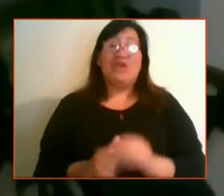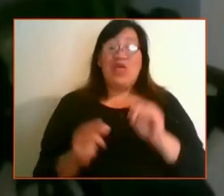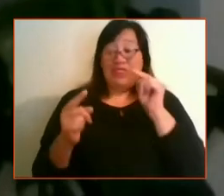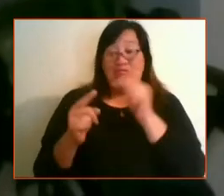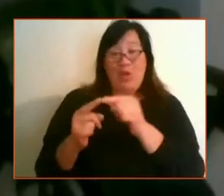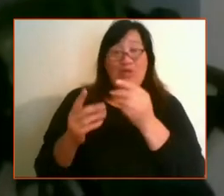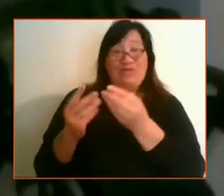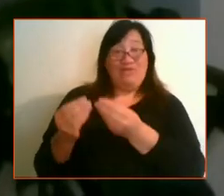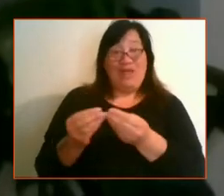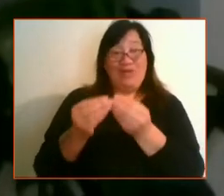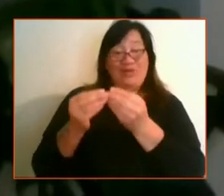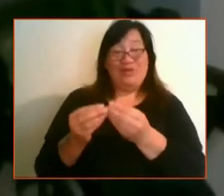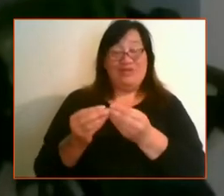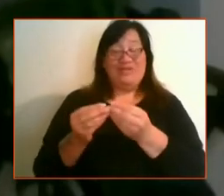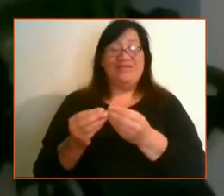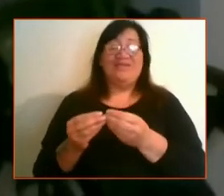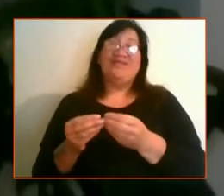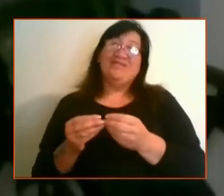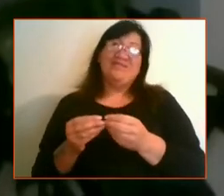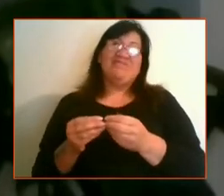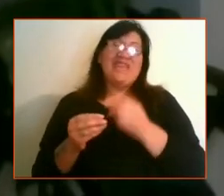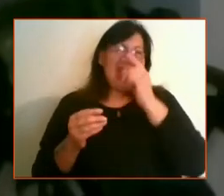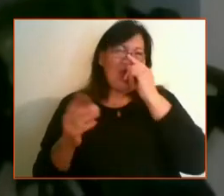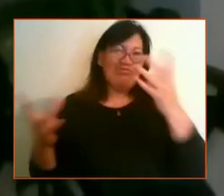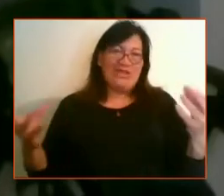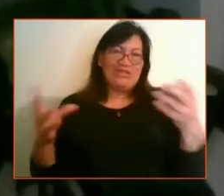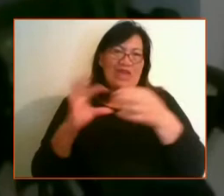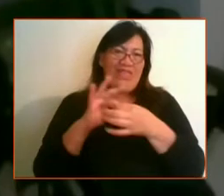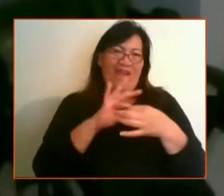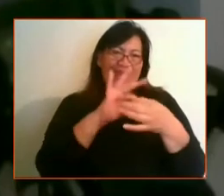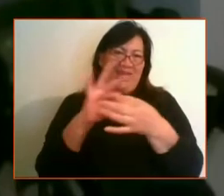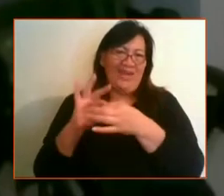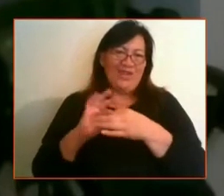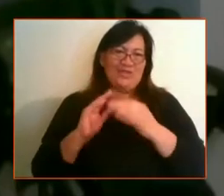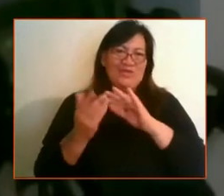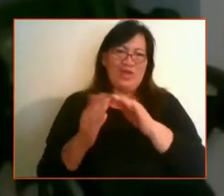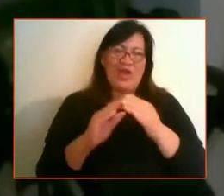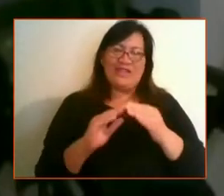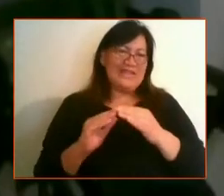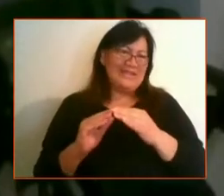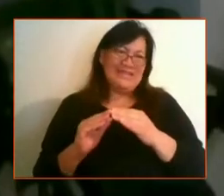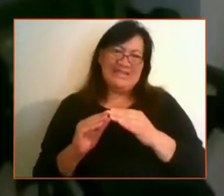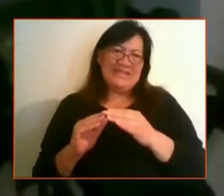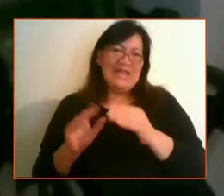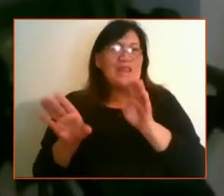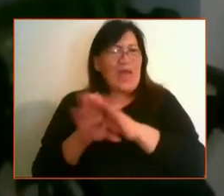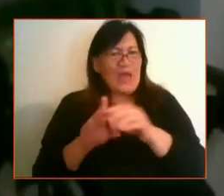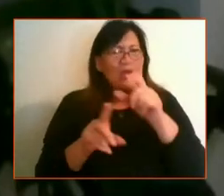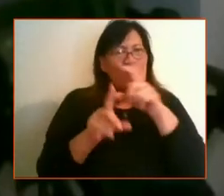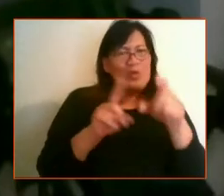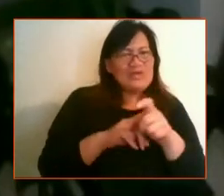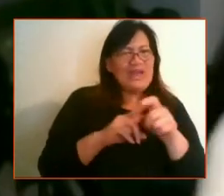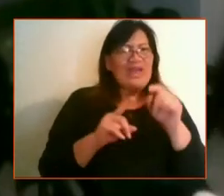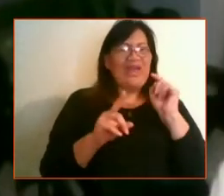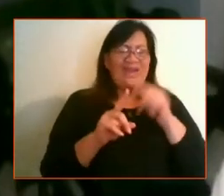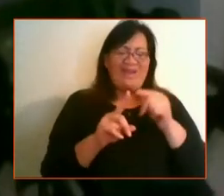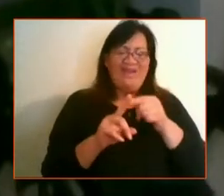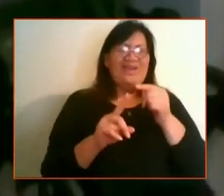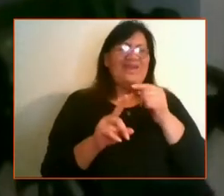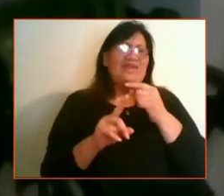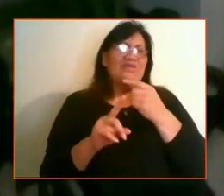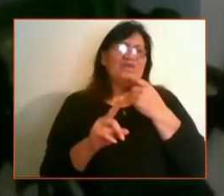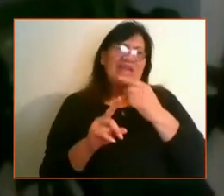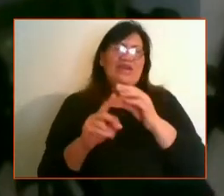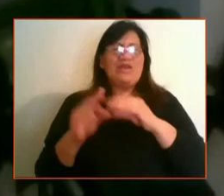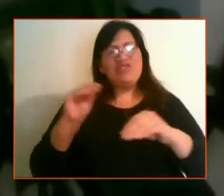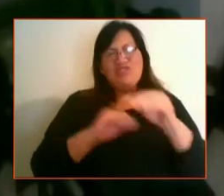values is what brings together a society that is by no means homogenous. You know, culture is often used as interchangeable